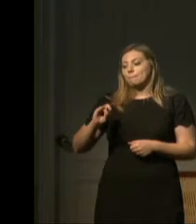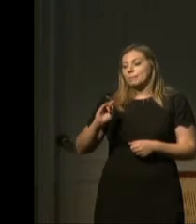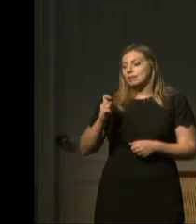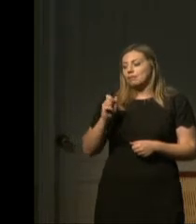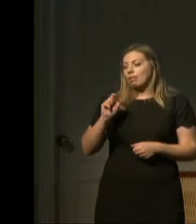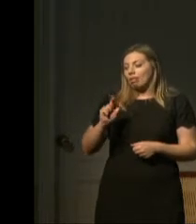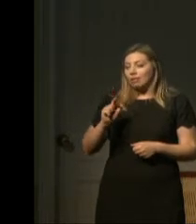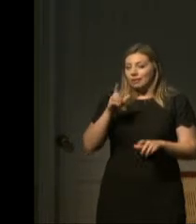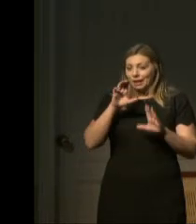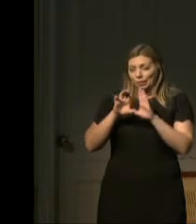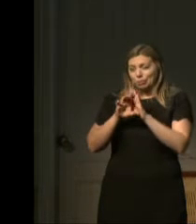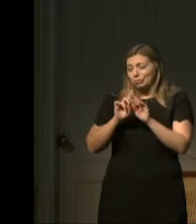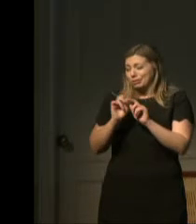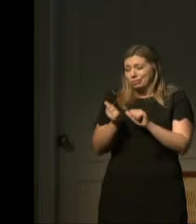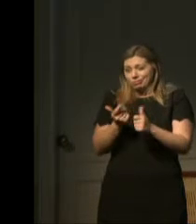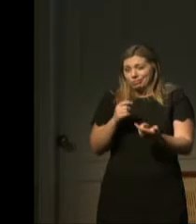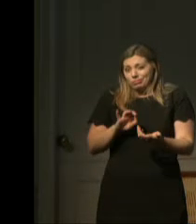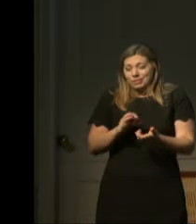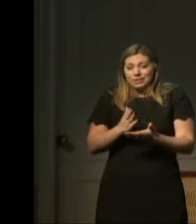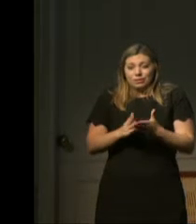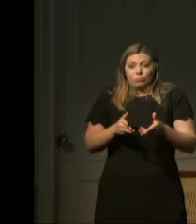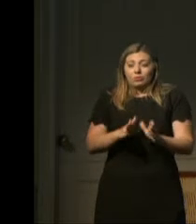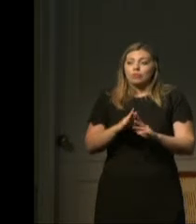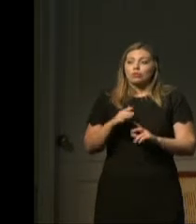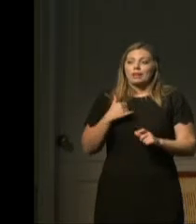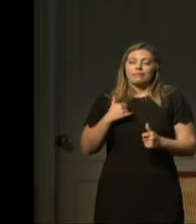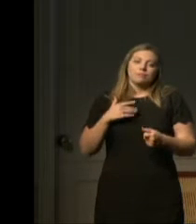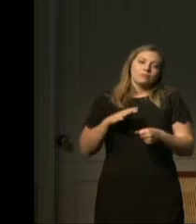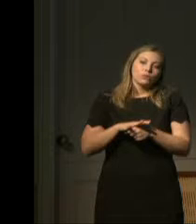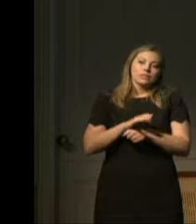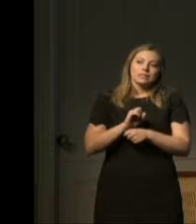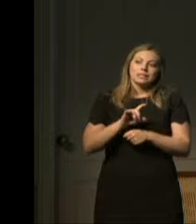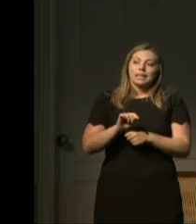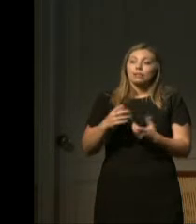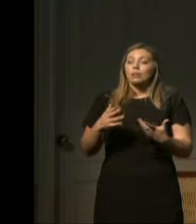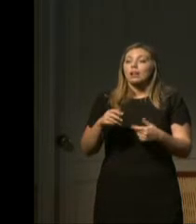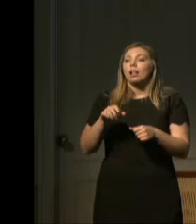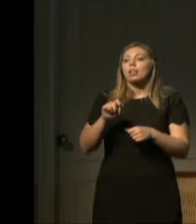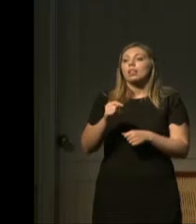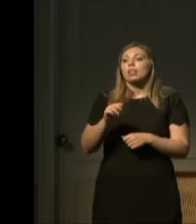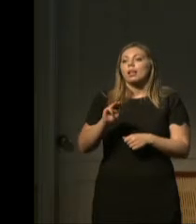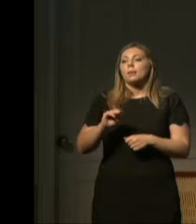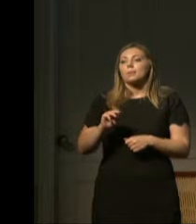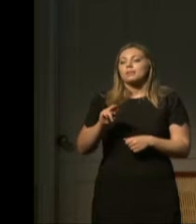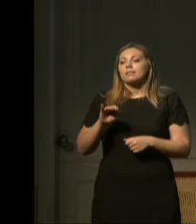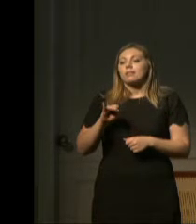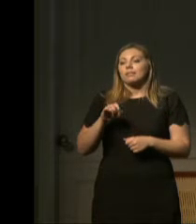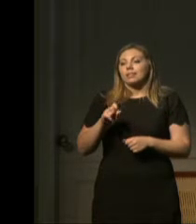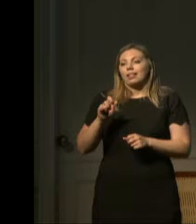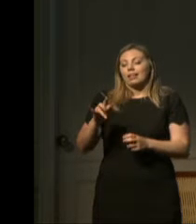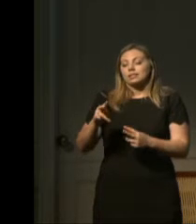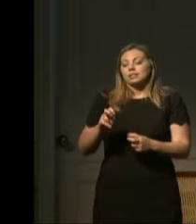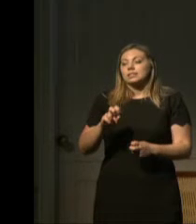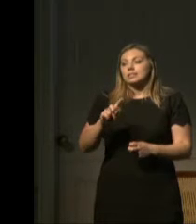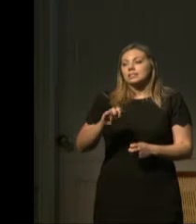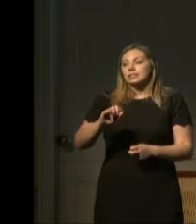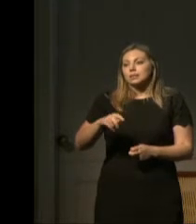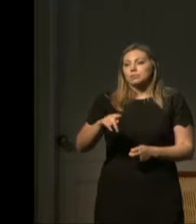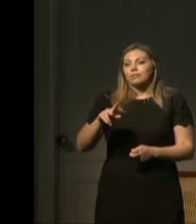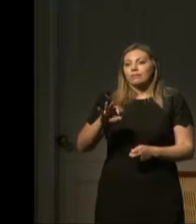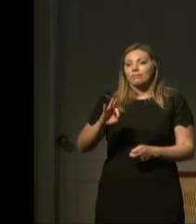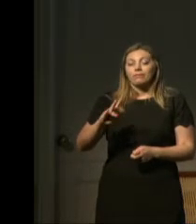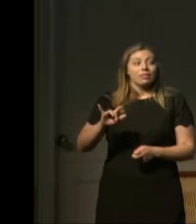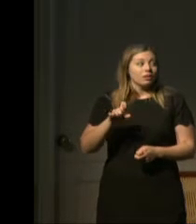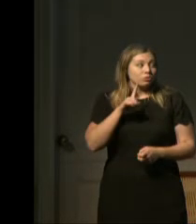way. We offered a complete set of collection thumbnails as a downloadable zip file. This is especially